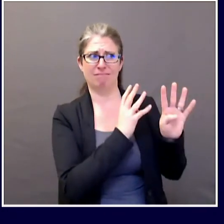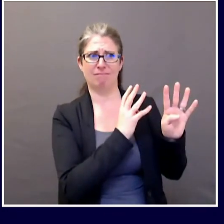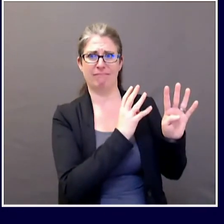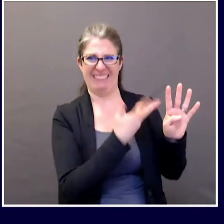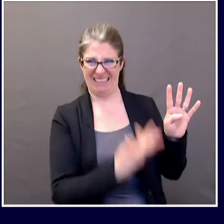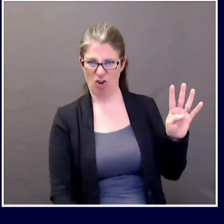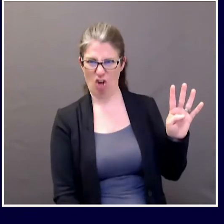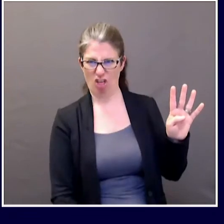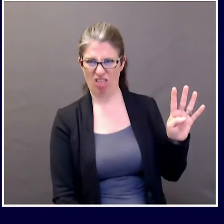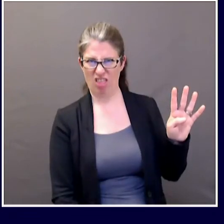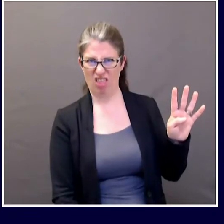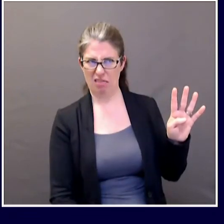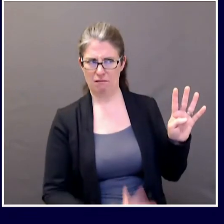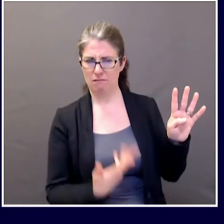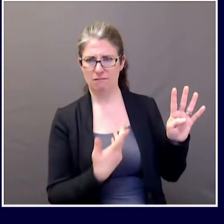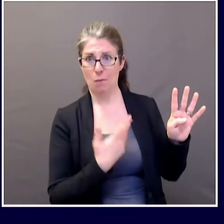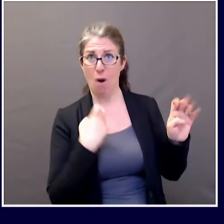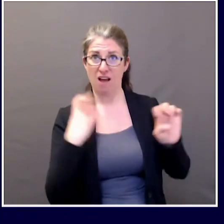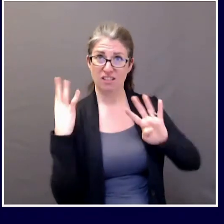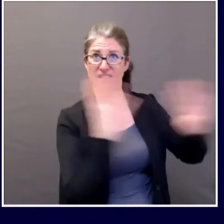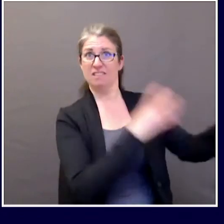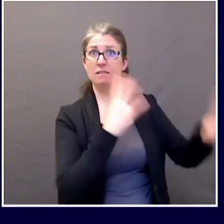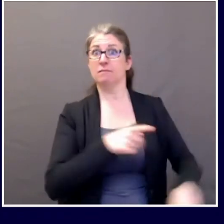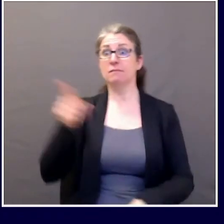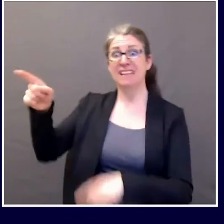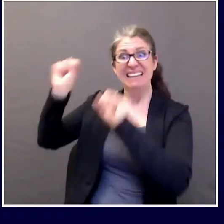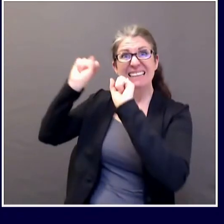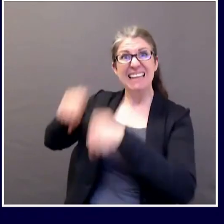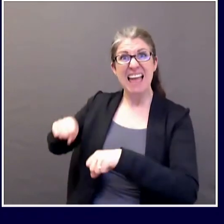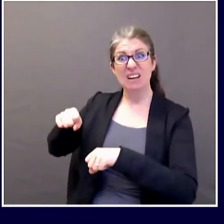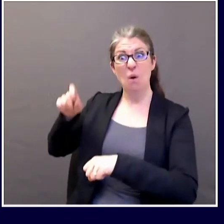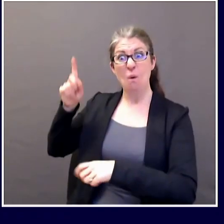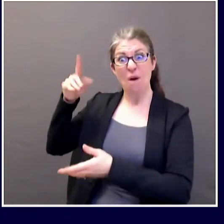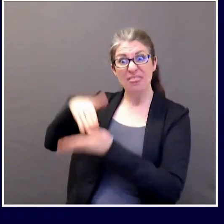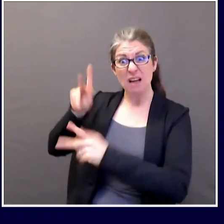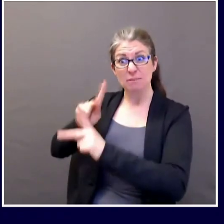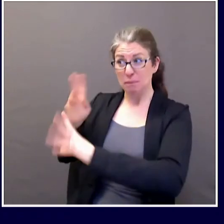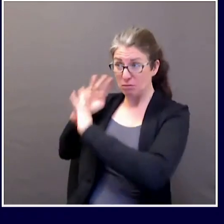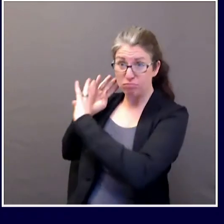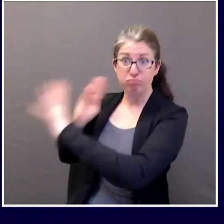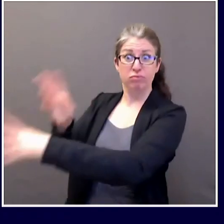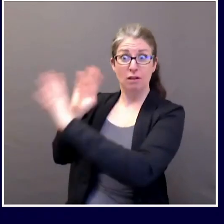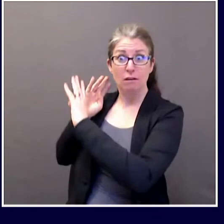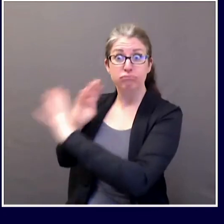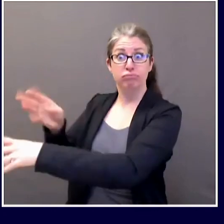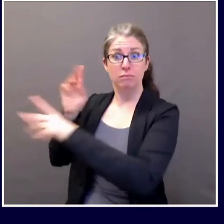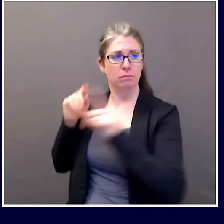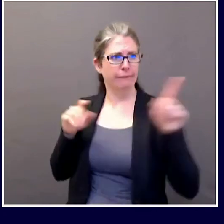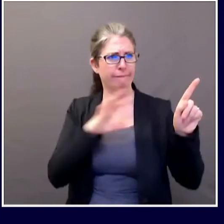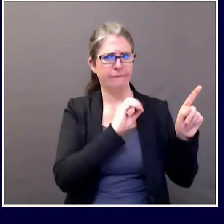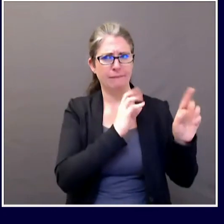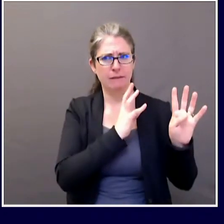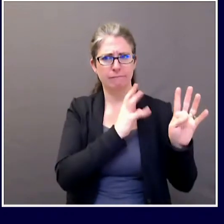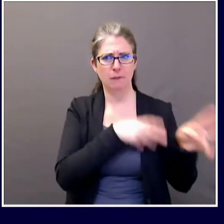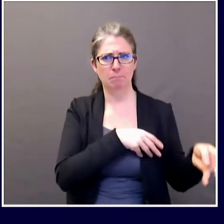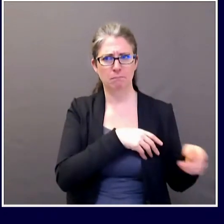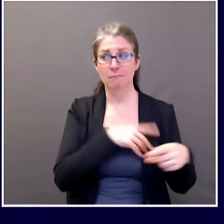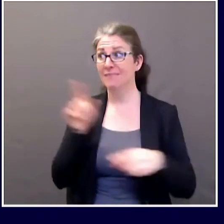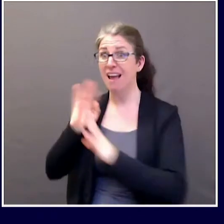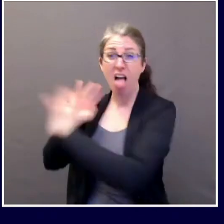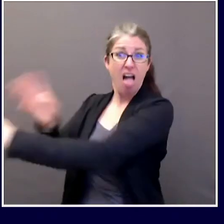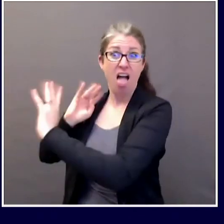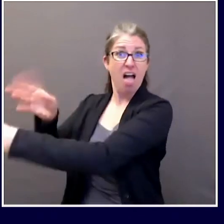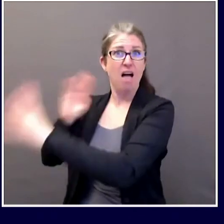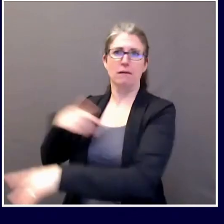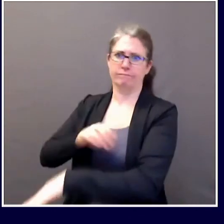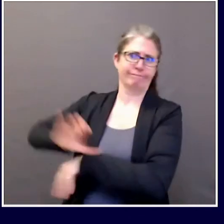throughput means that when we allocate doses, we know that they can be used to vaccinate a high number of people really, really